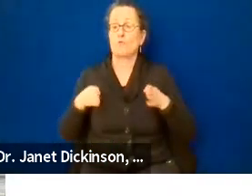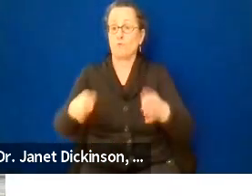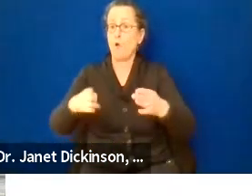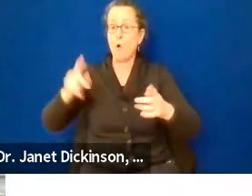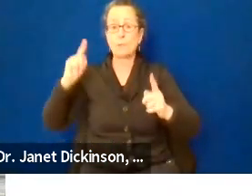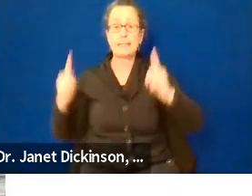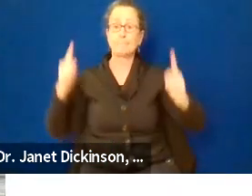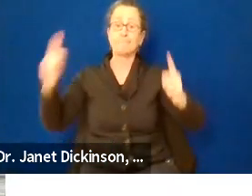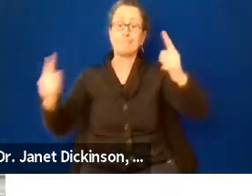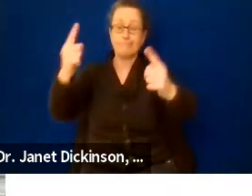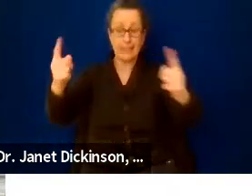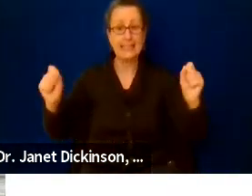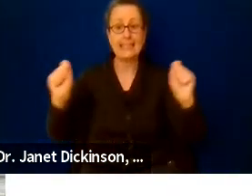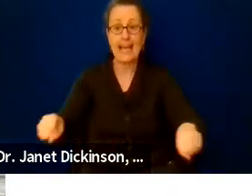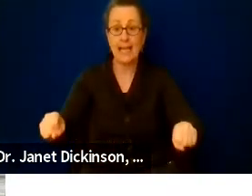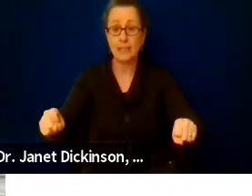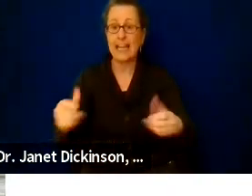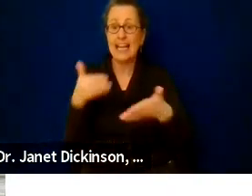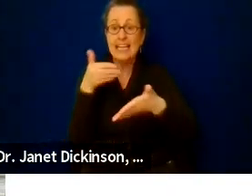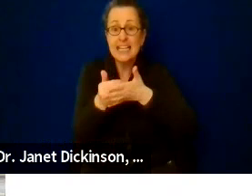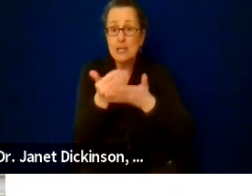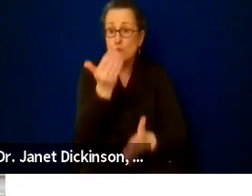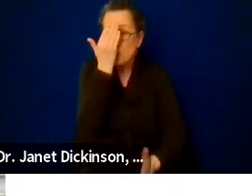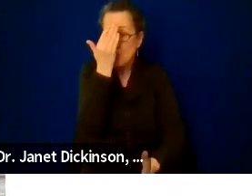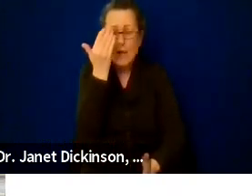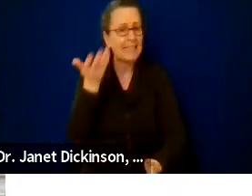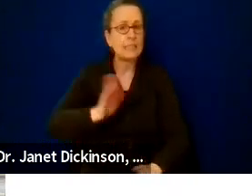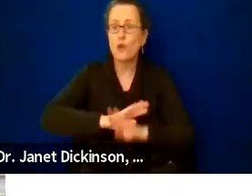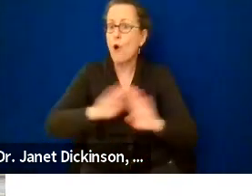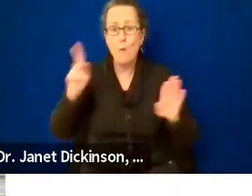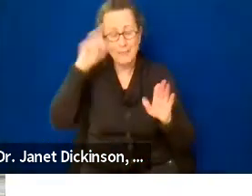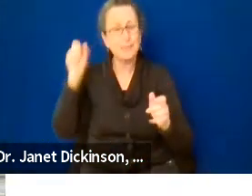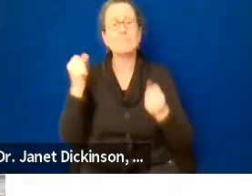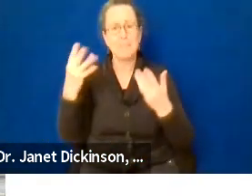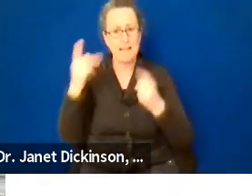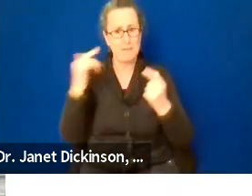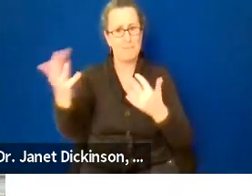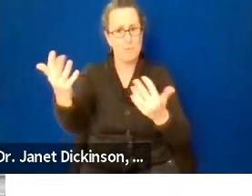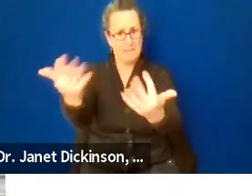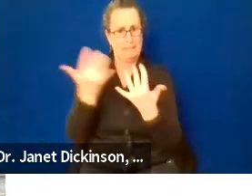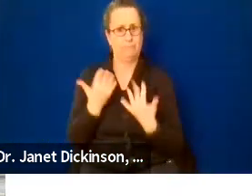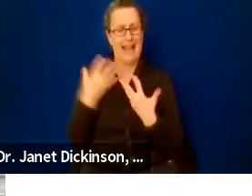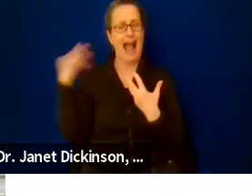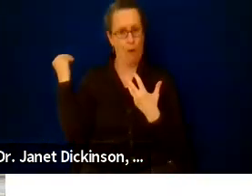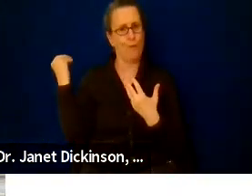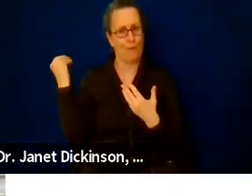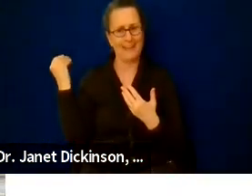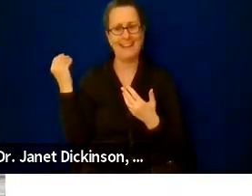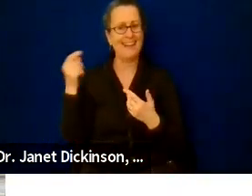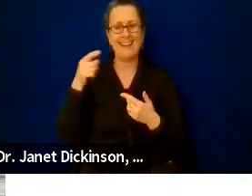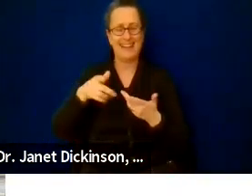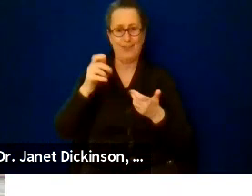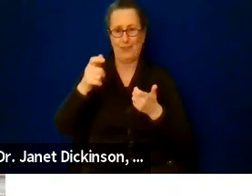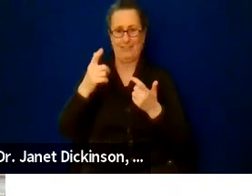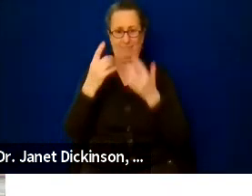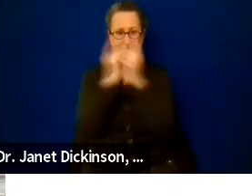to the doors because of the number of people who have to come out of those doors. So thank you for your cooperation in advance. It's